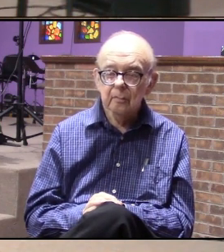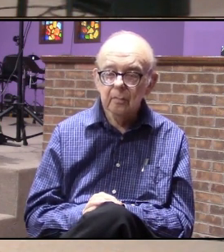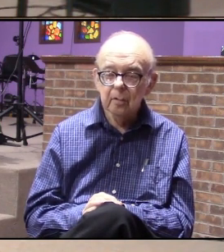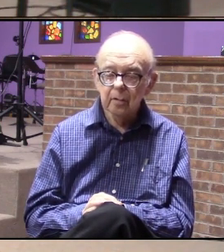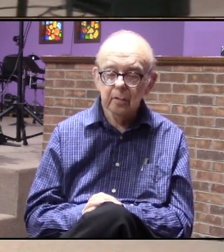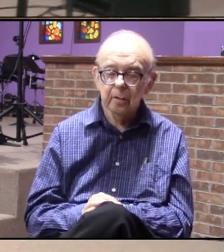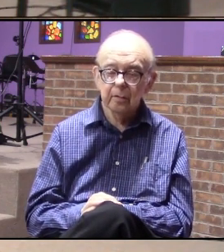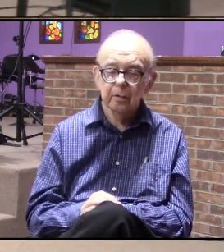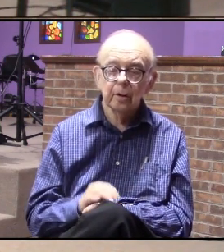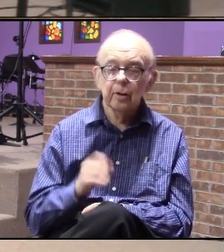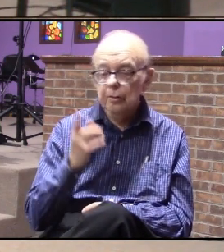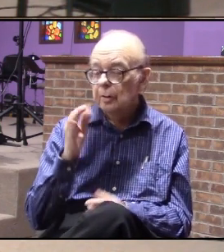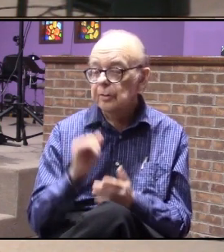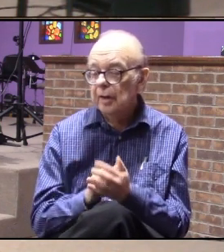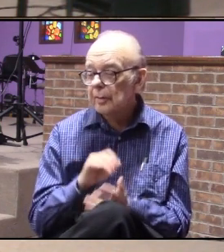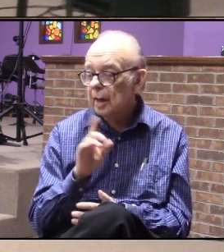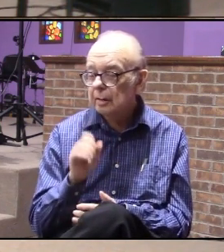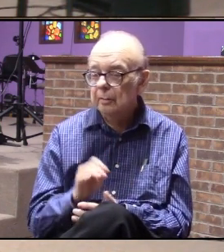Do you realize that?